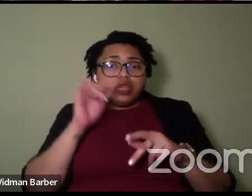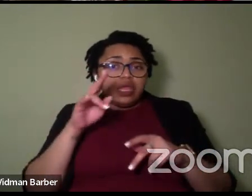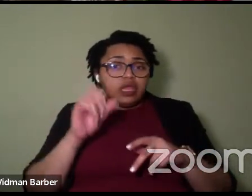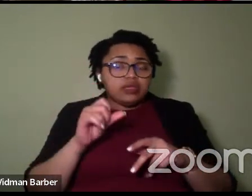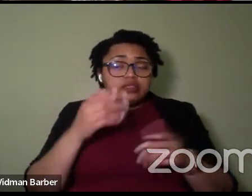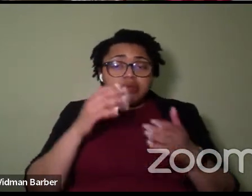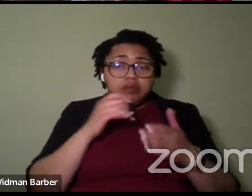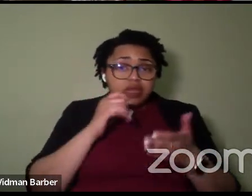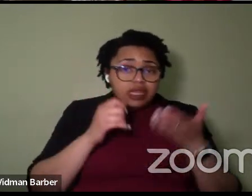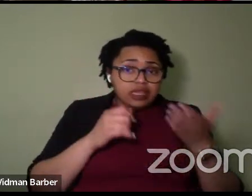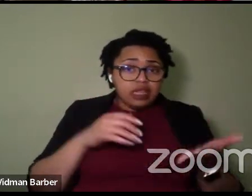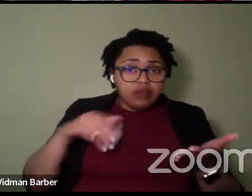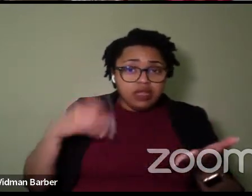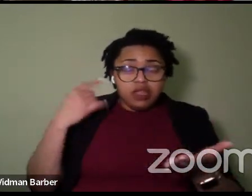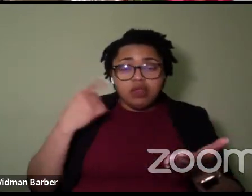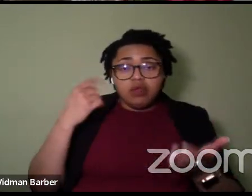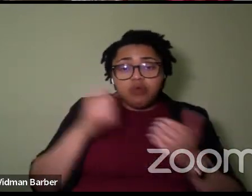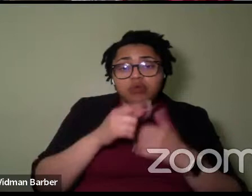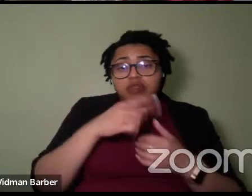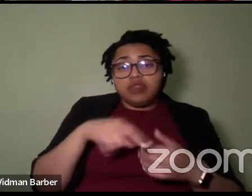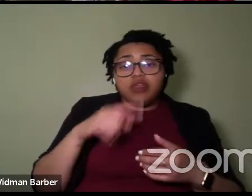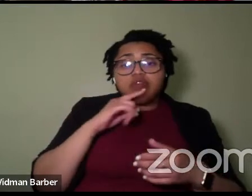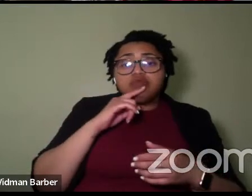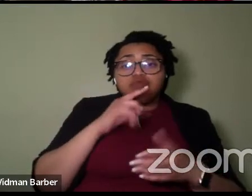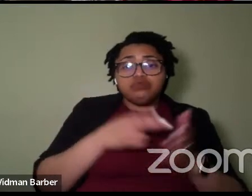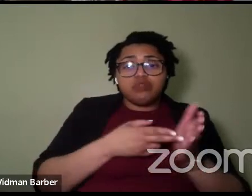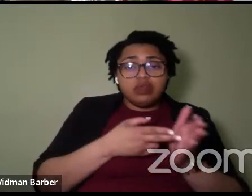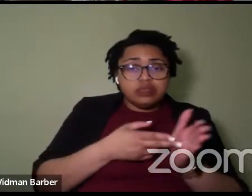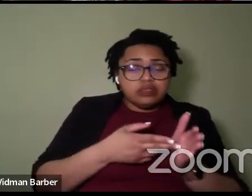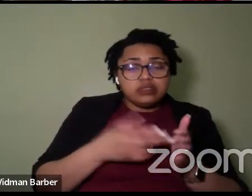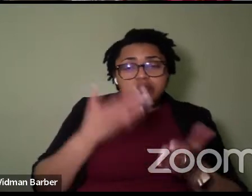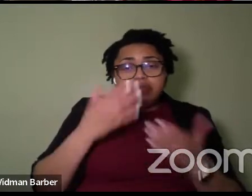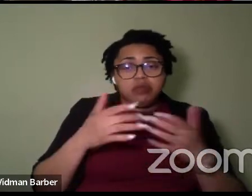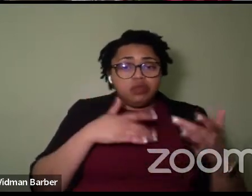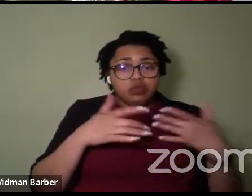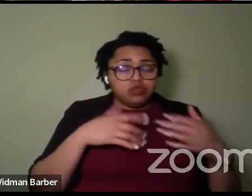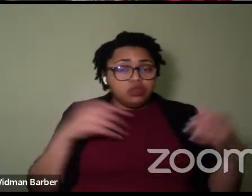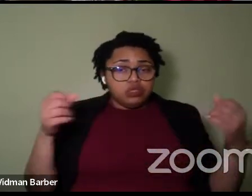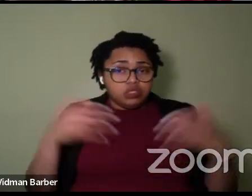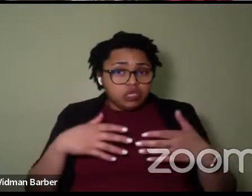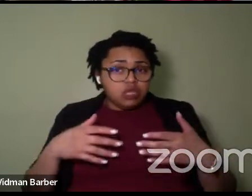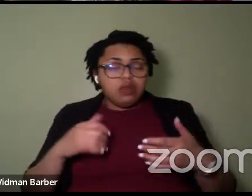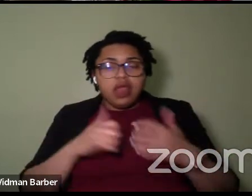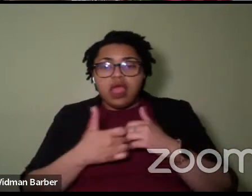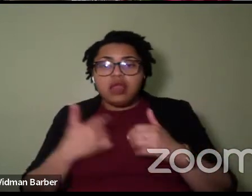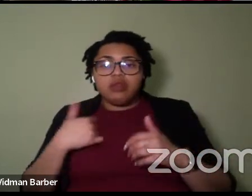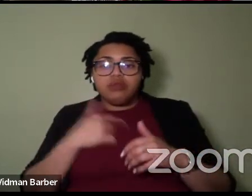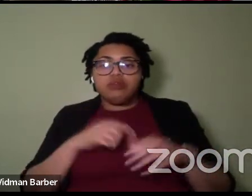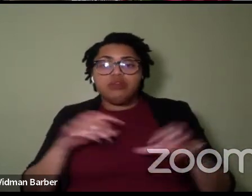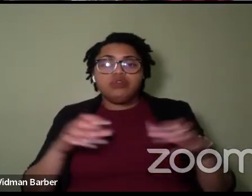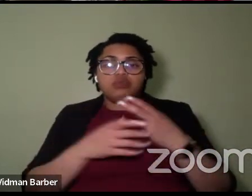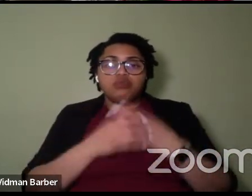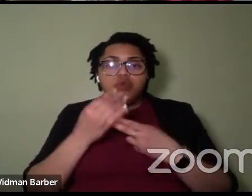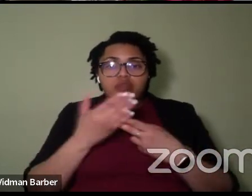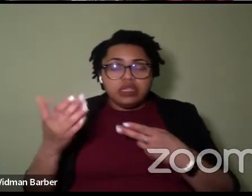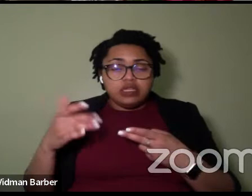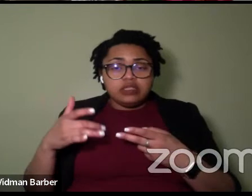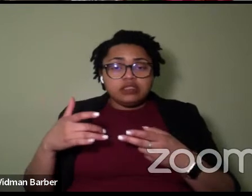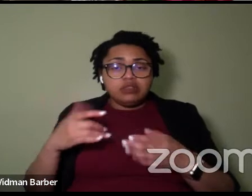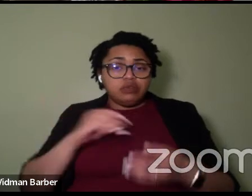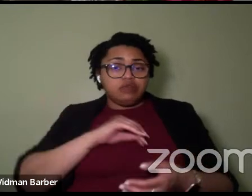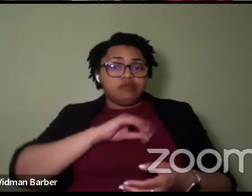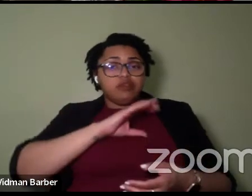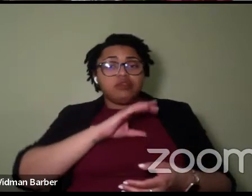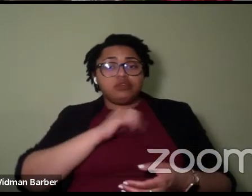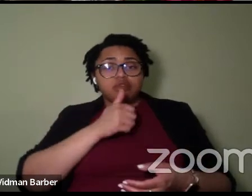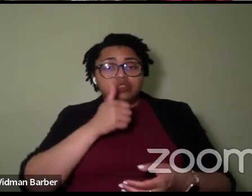telling? They're still a little fearful, still a little concerned. How do we do both things, fill yourself up, but also inspire